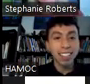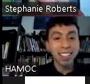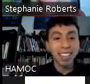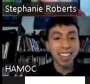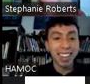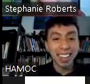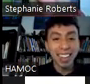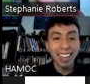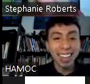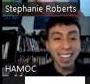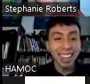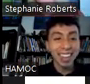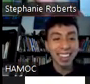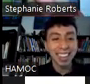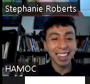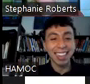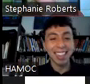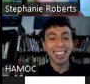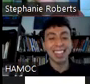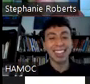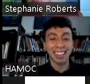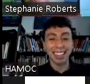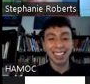Yes, hello, beyond turn out my camera.